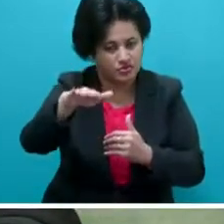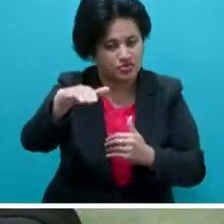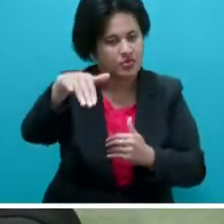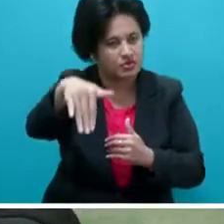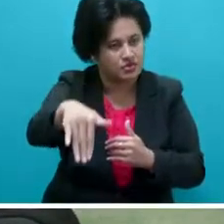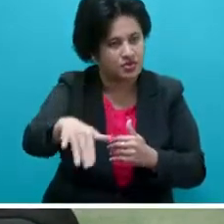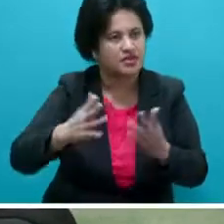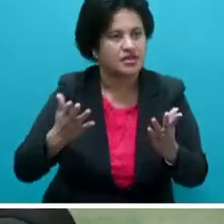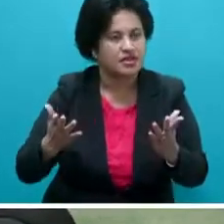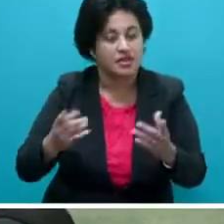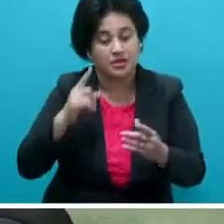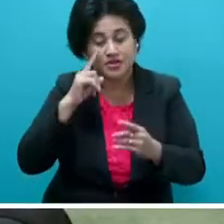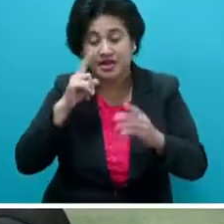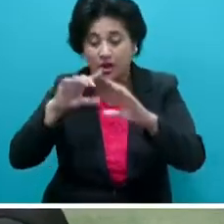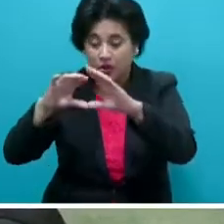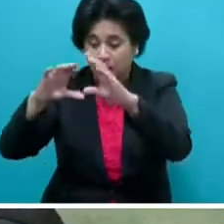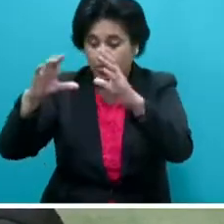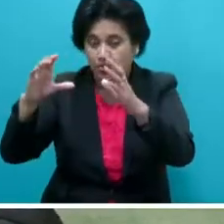Speaker, sir, the World Bank